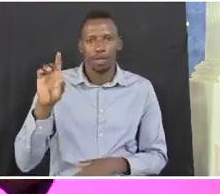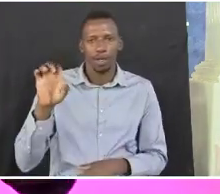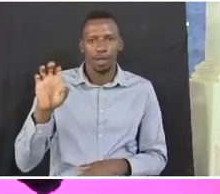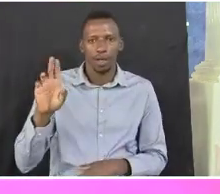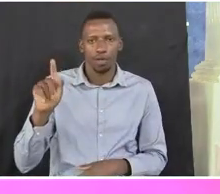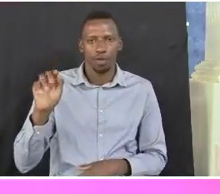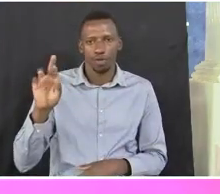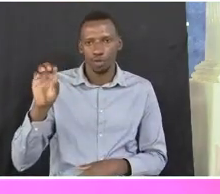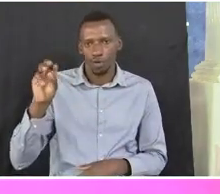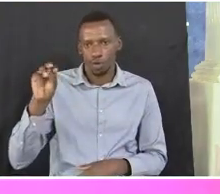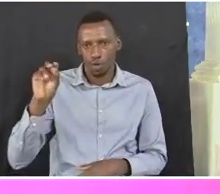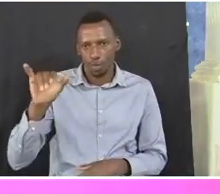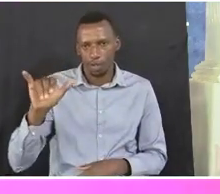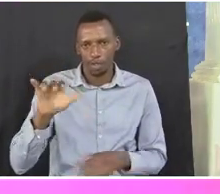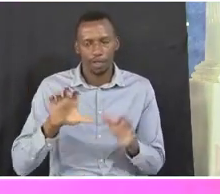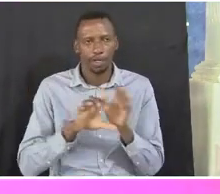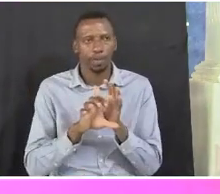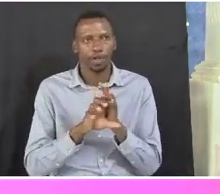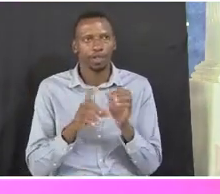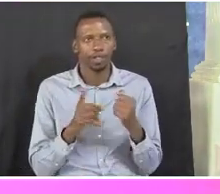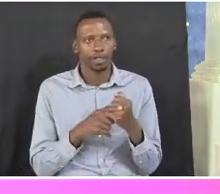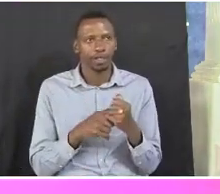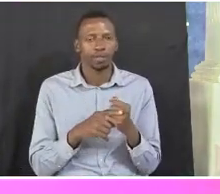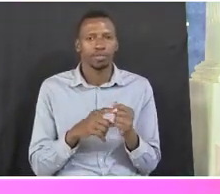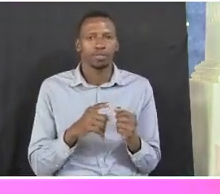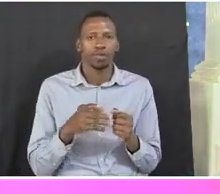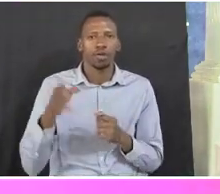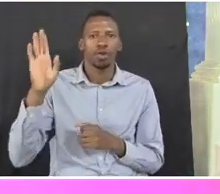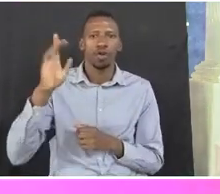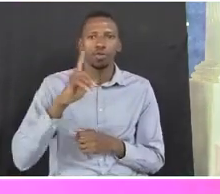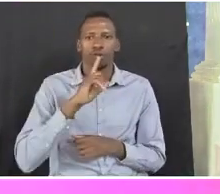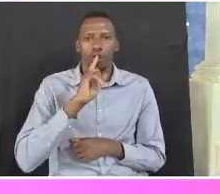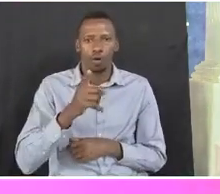6, the instructions God gave.